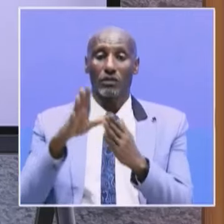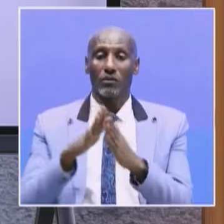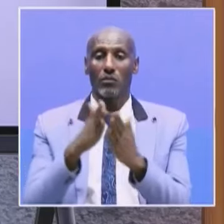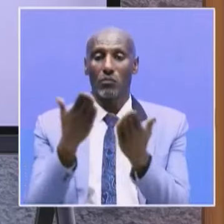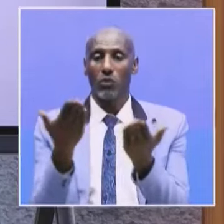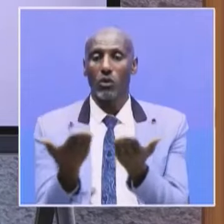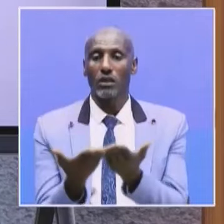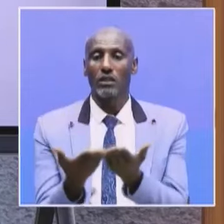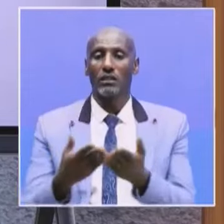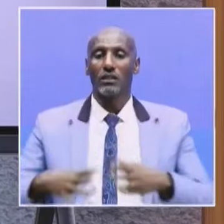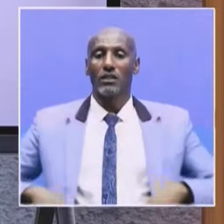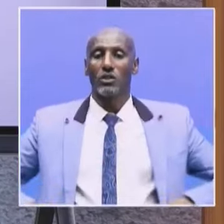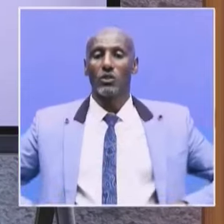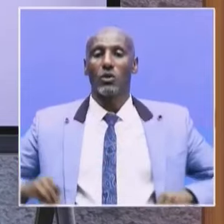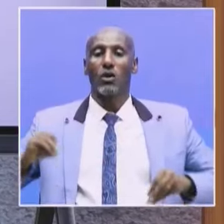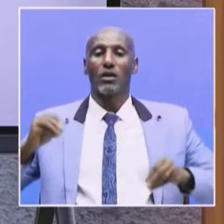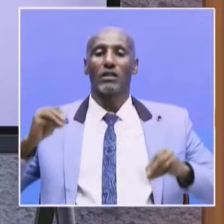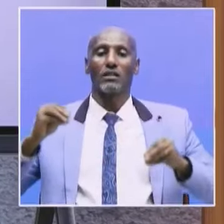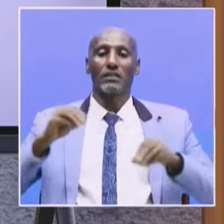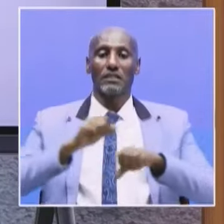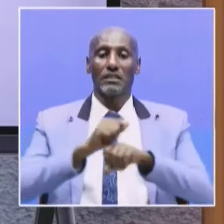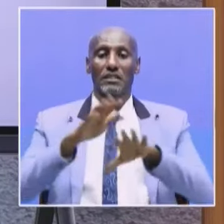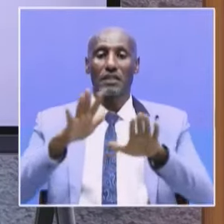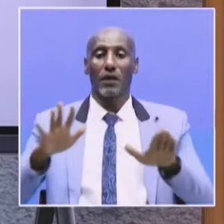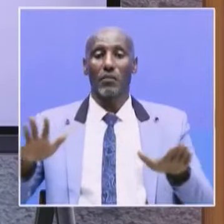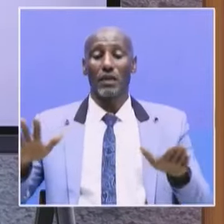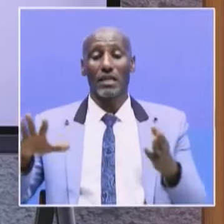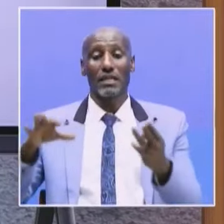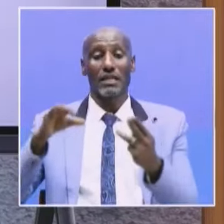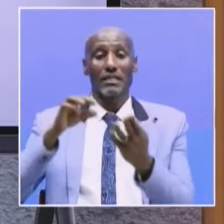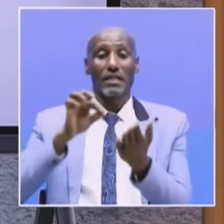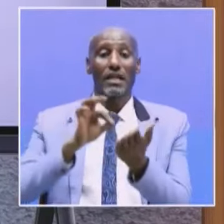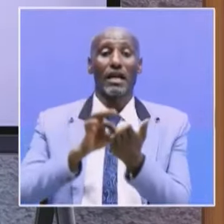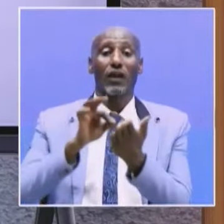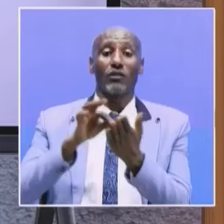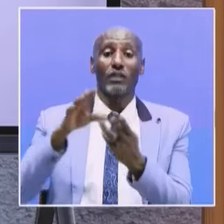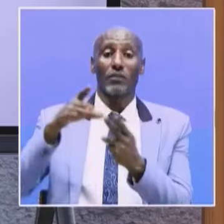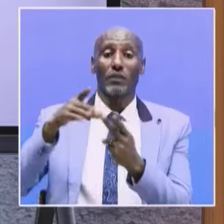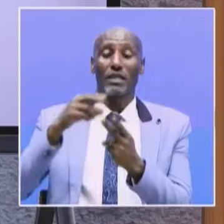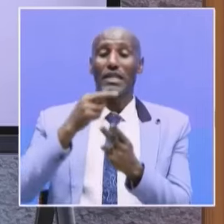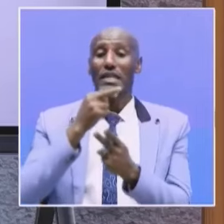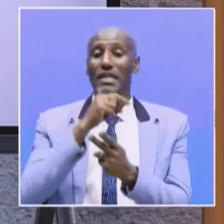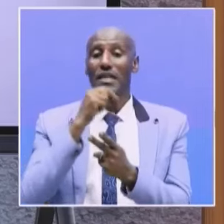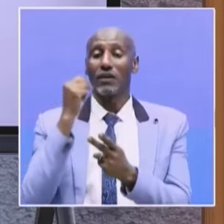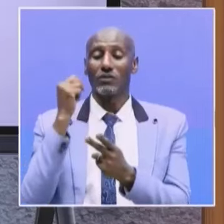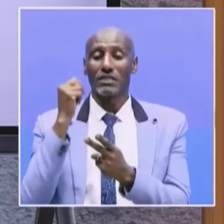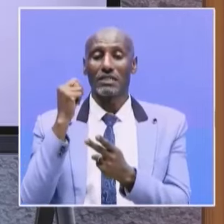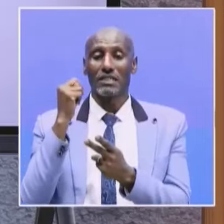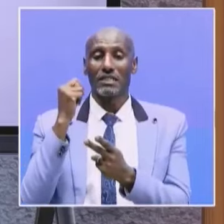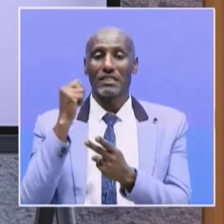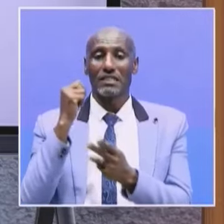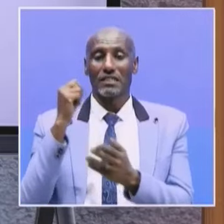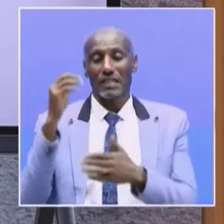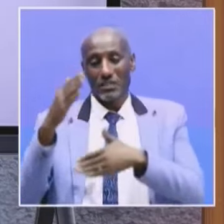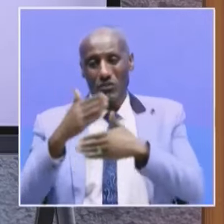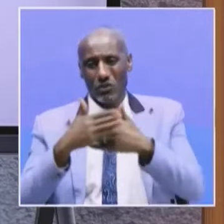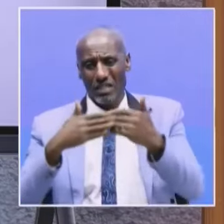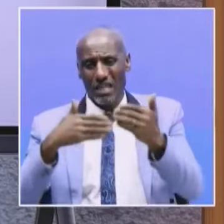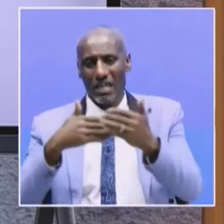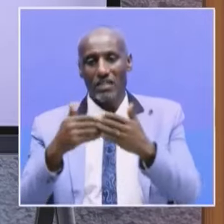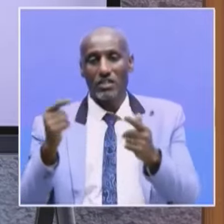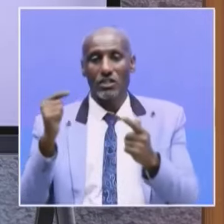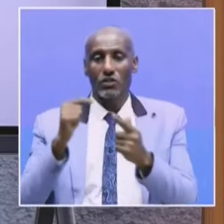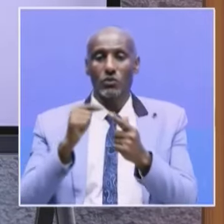a table. It can be an example of countable noun. When we come to uncountable noun, that's not easy to count.